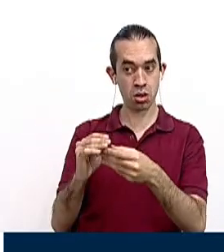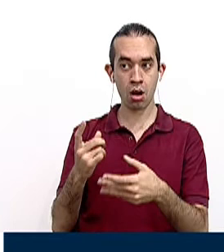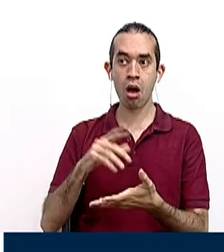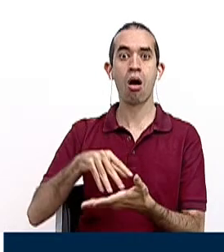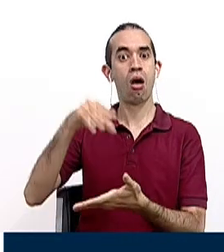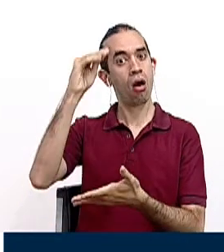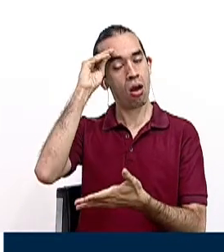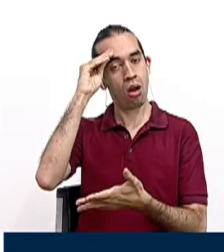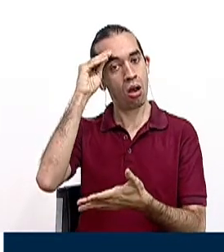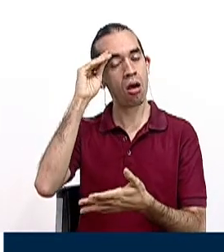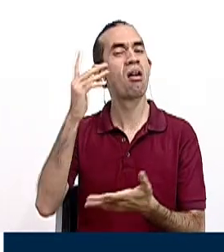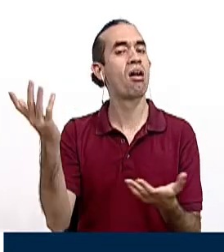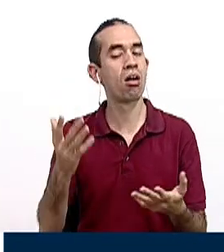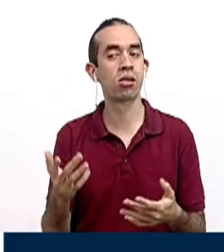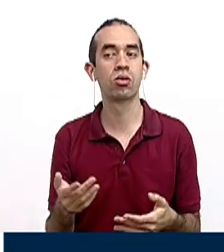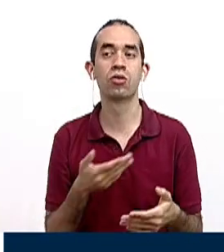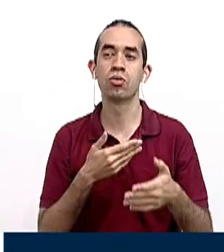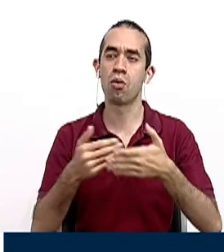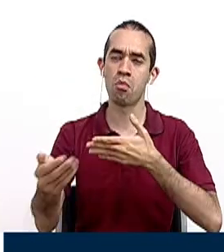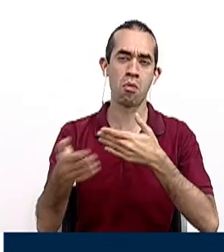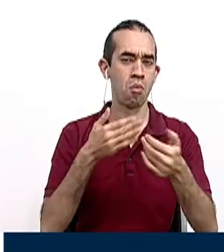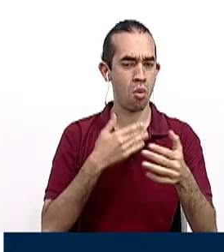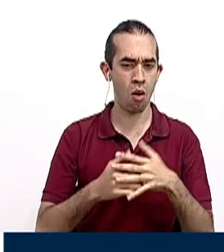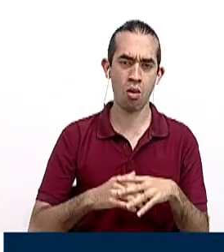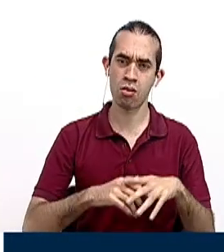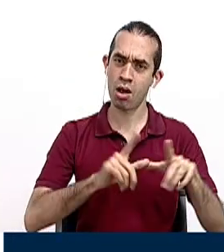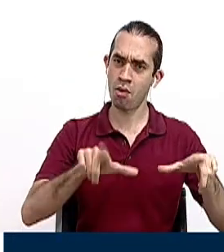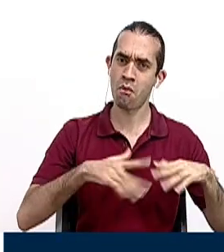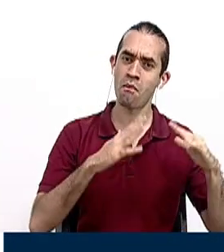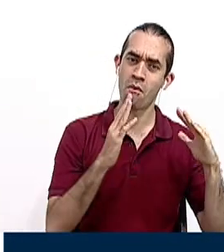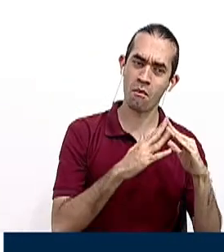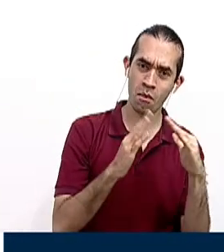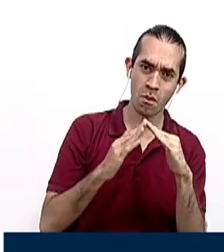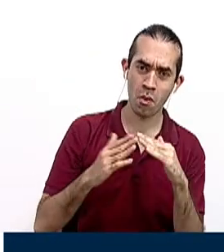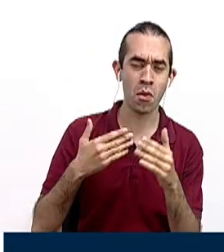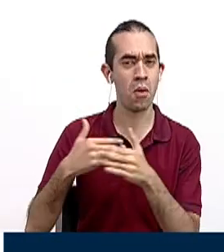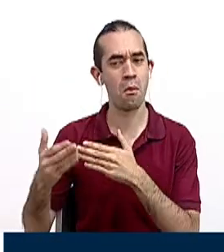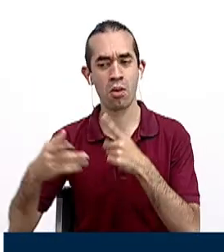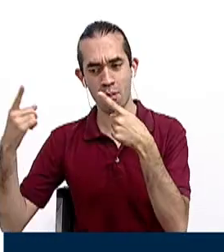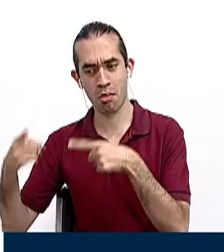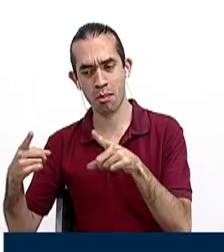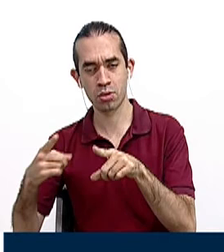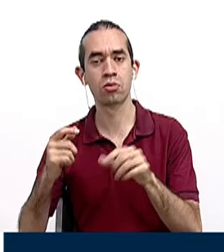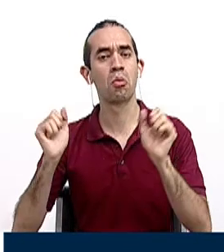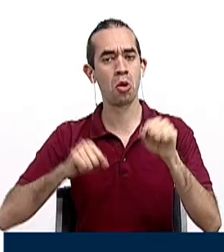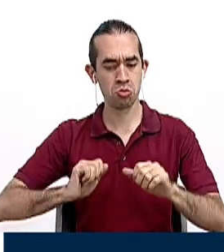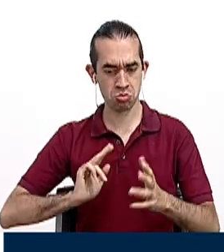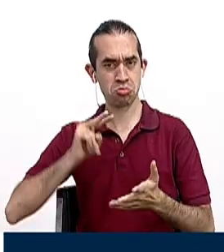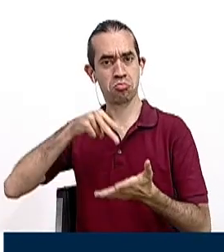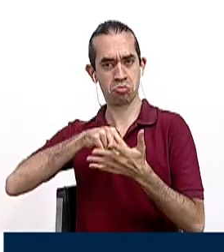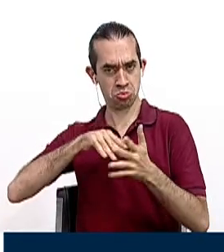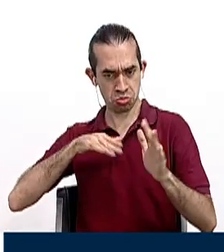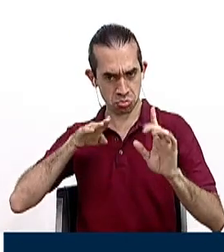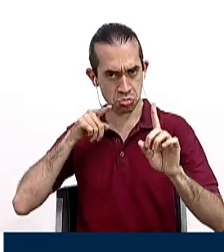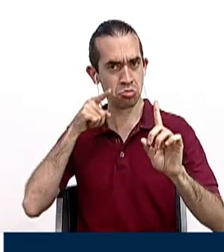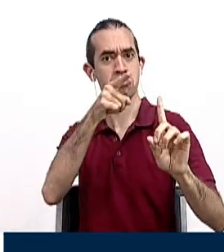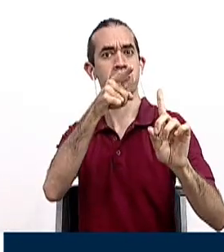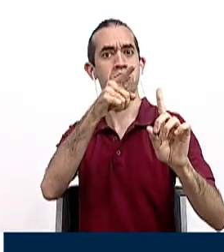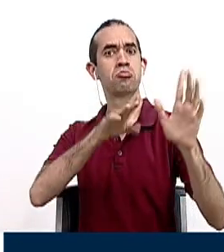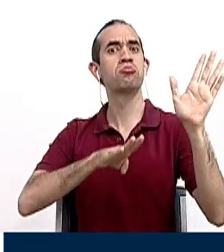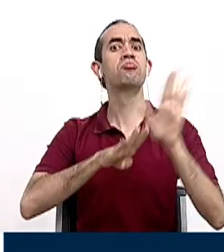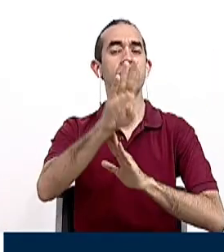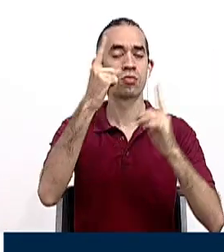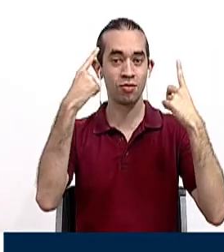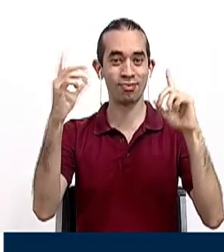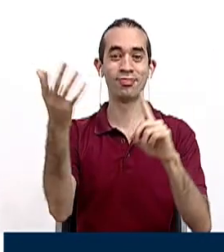that no matter where I live and no matter the circumstances, I can overcome and I can achieve my goals. All right?